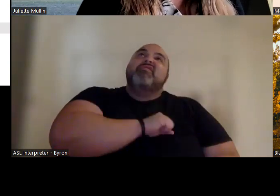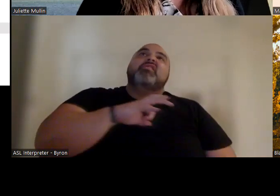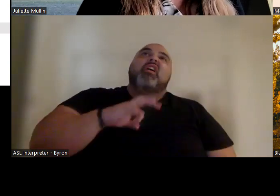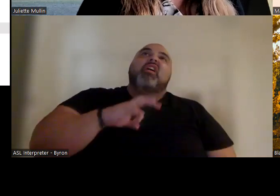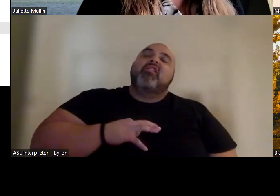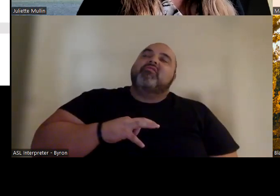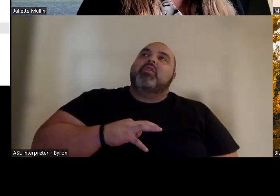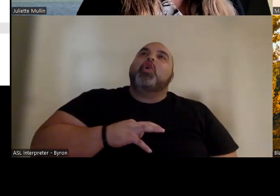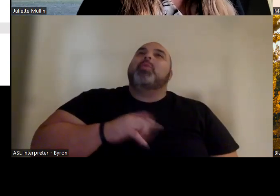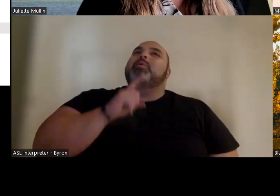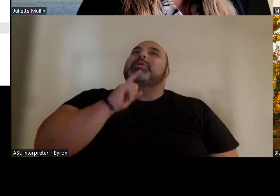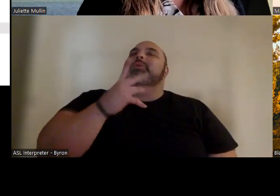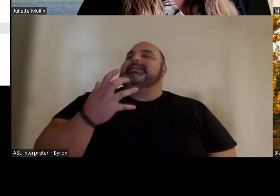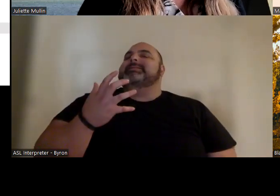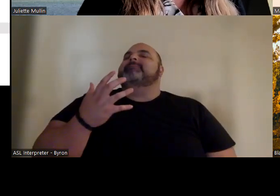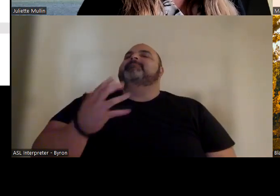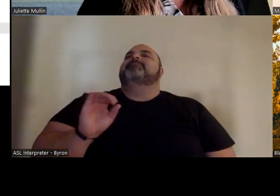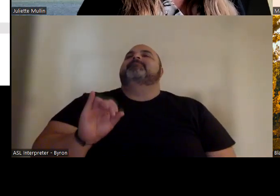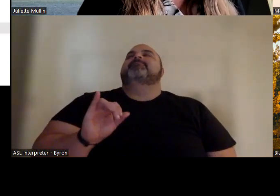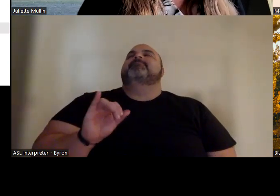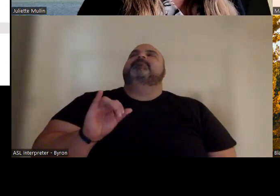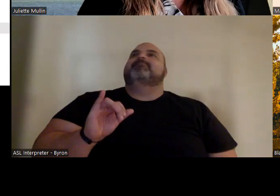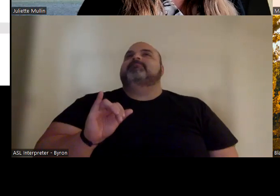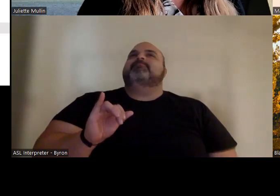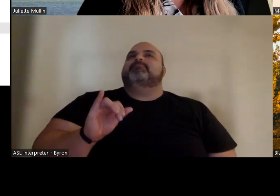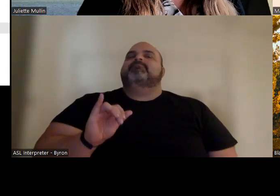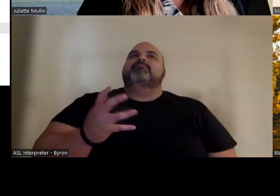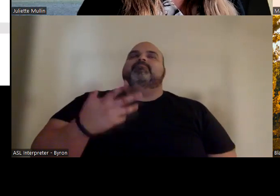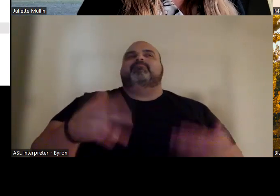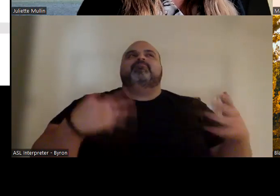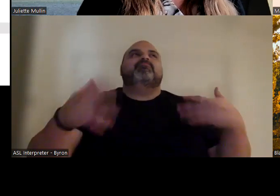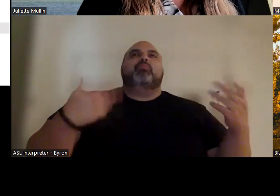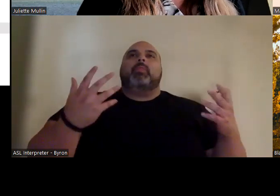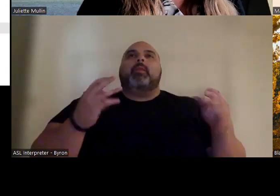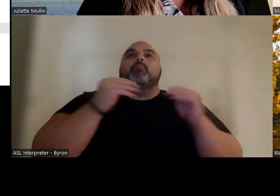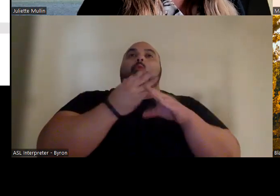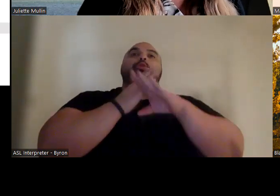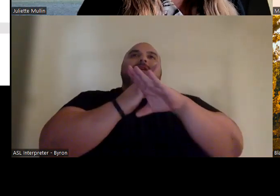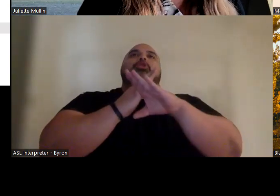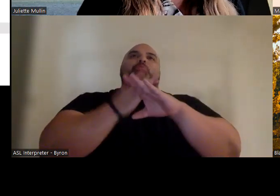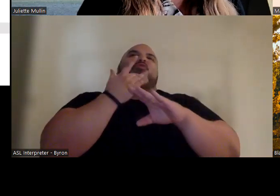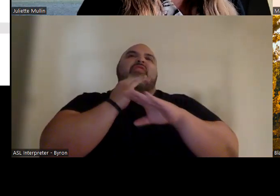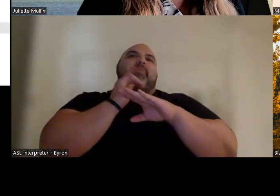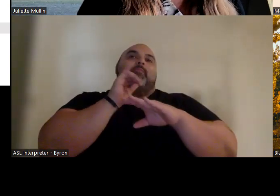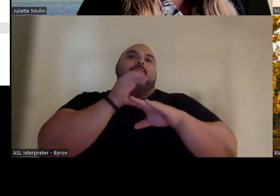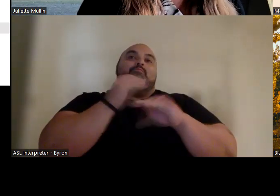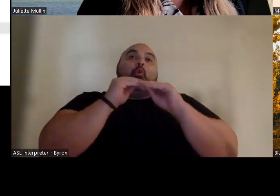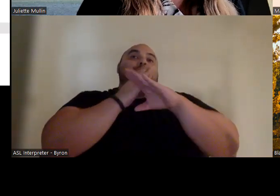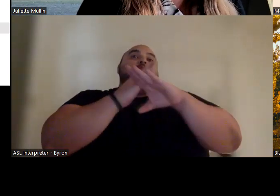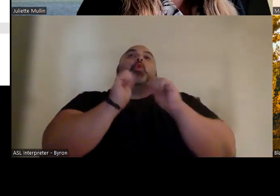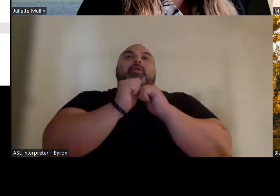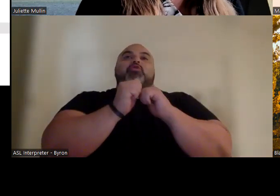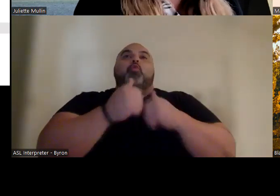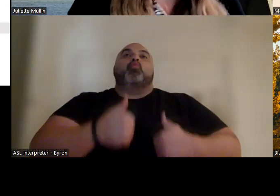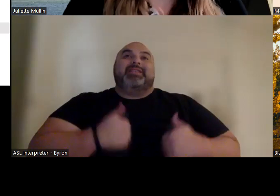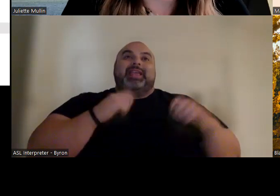side of of. You know, more, more, more with the residents and so there was just so